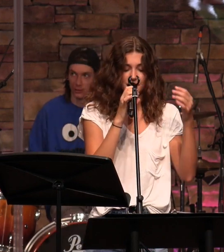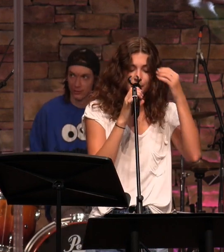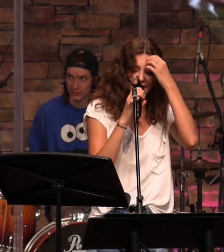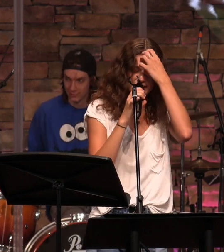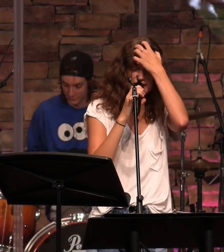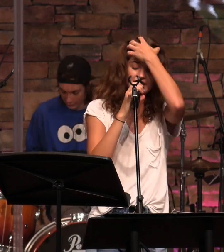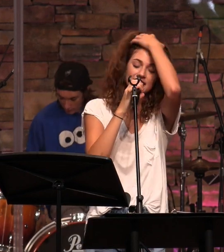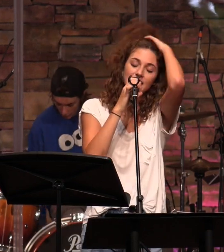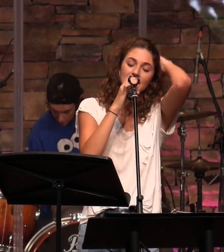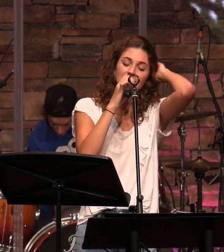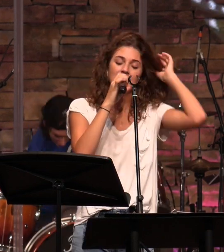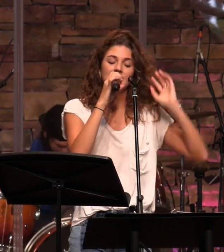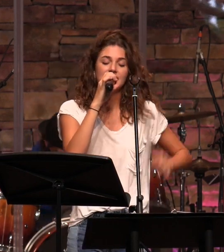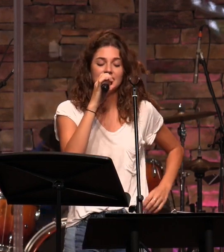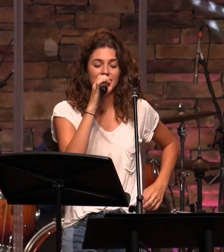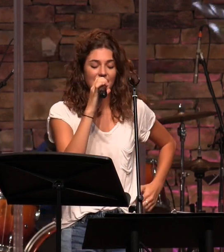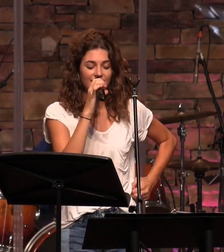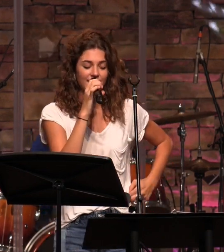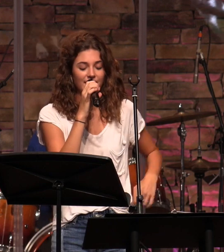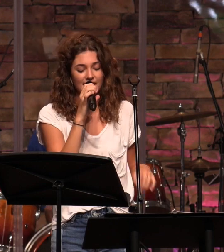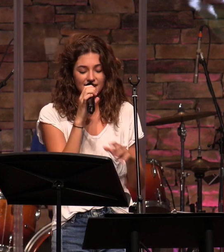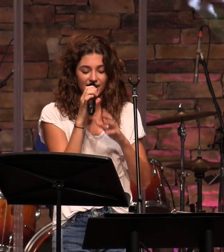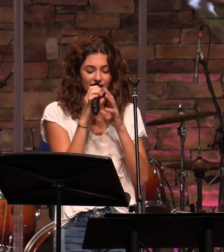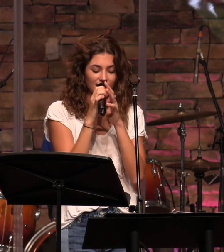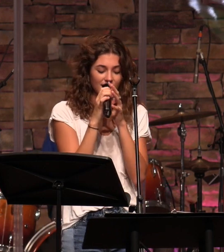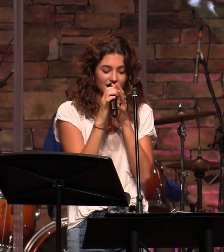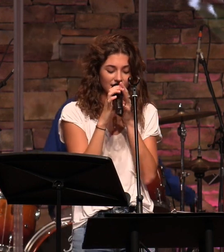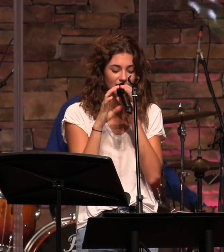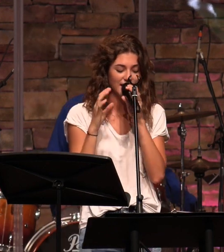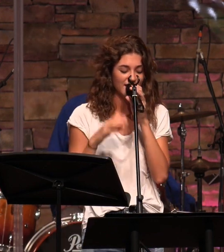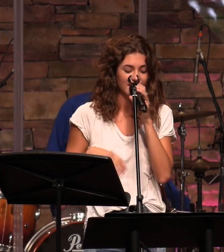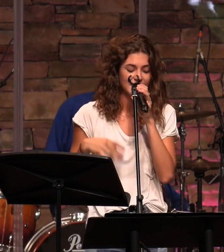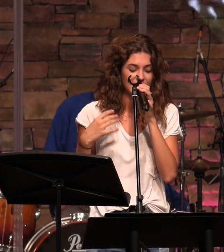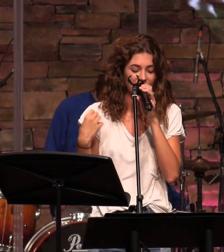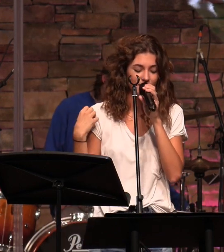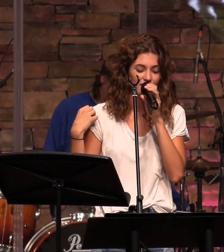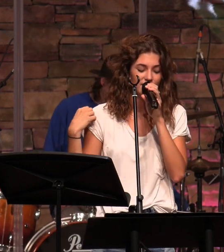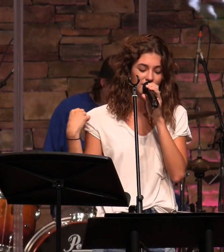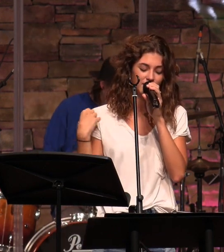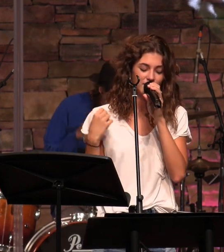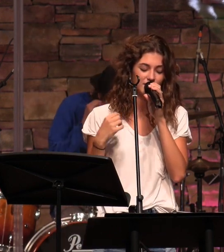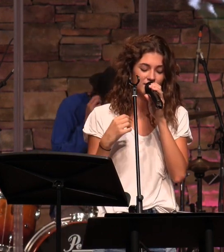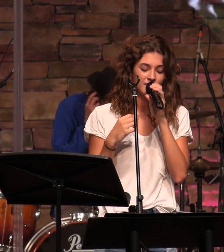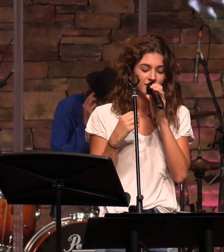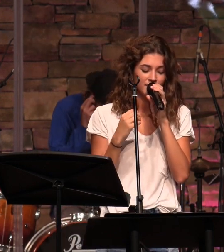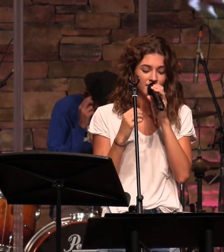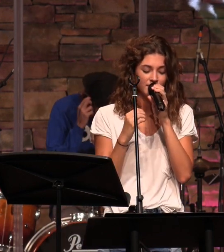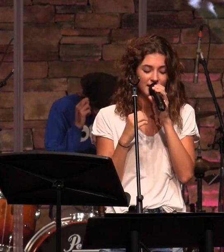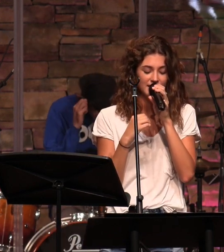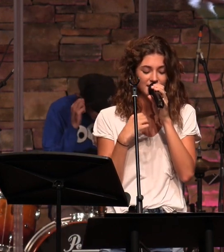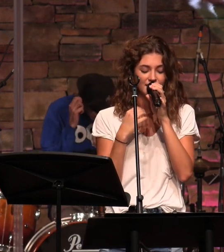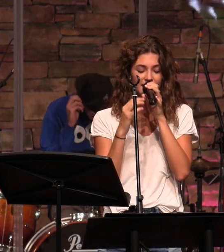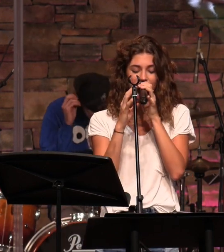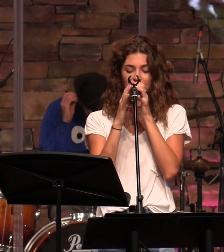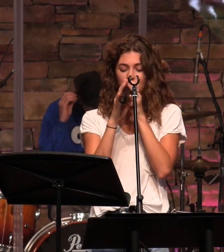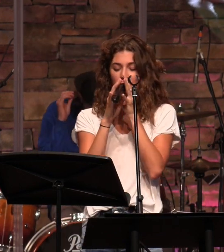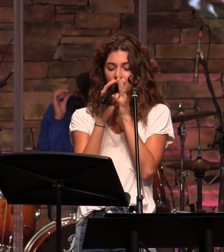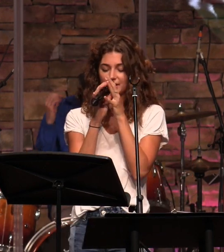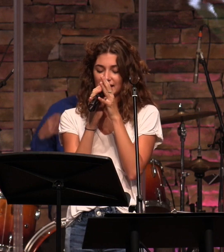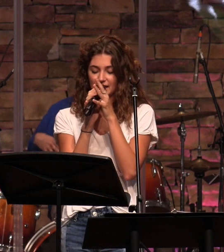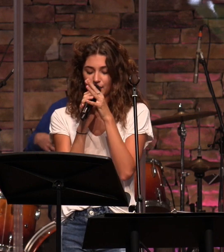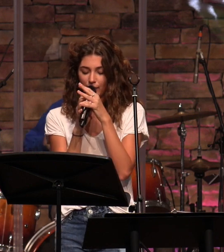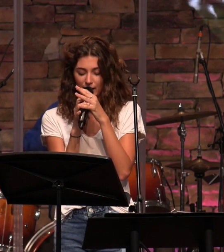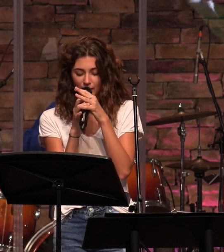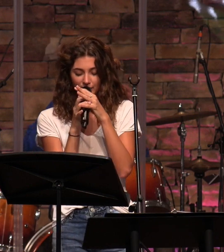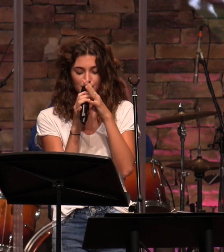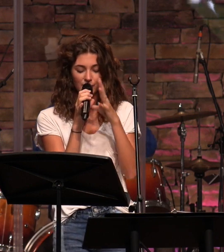God, your presence is enough for us, Father Your love is enough Because your love and